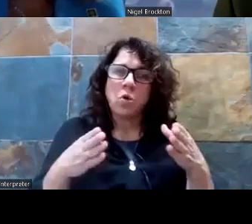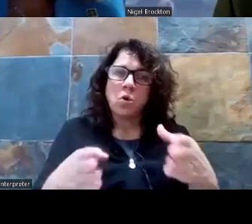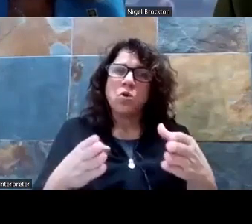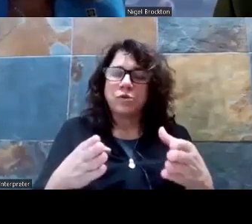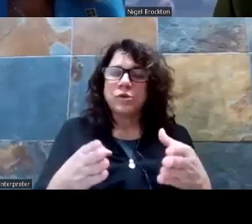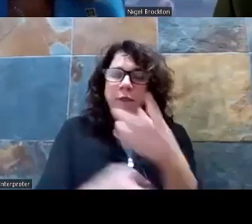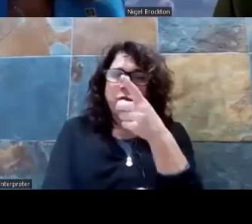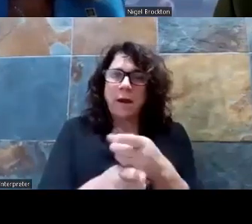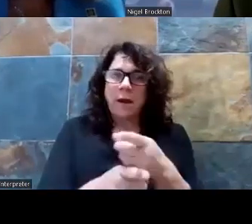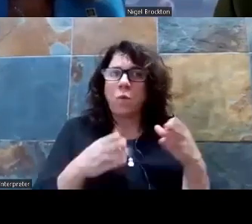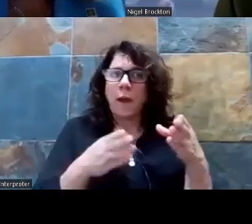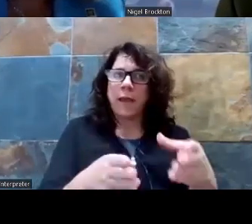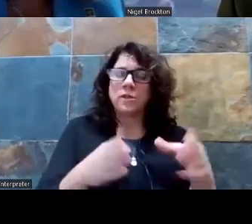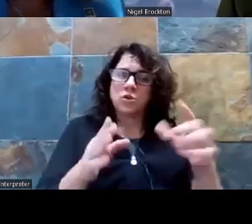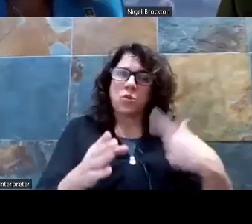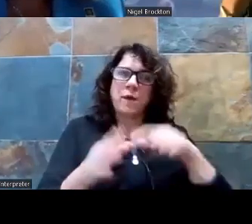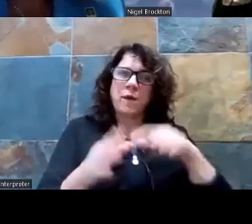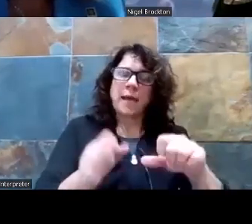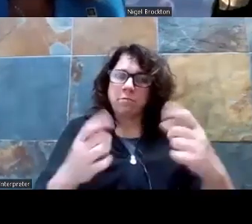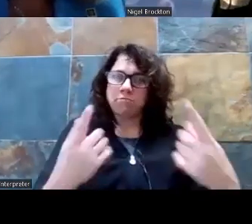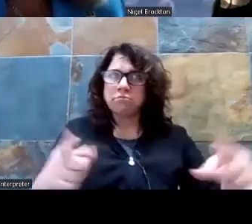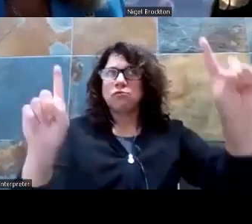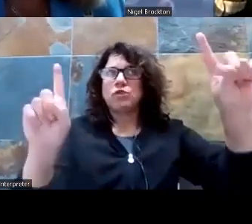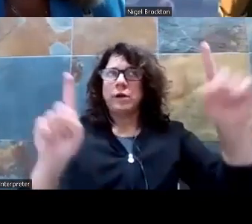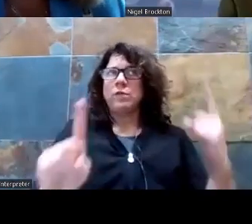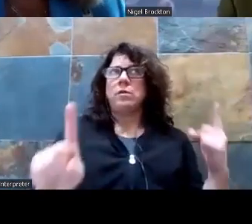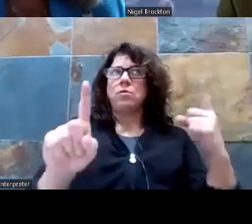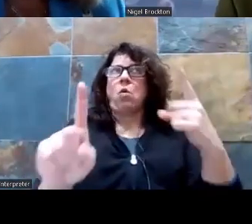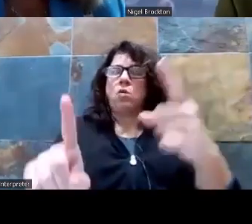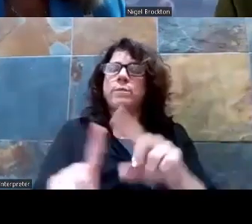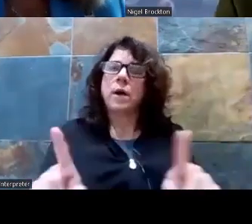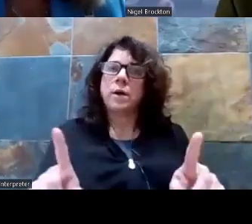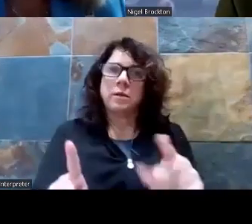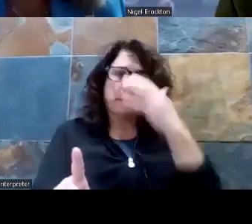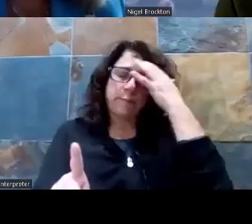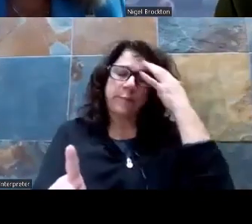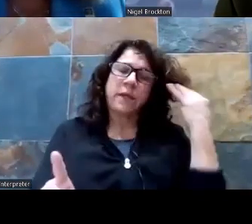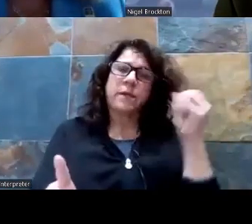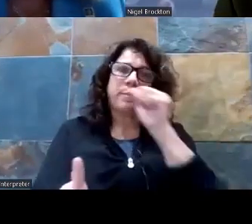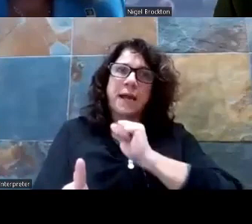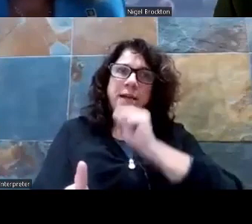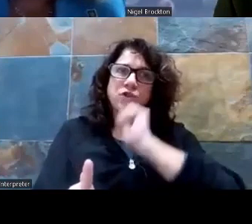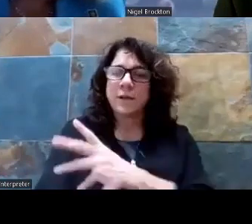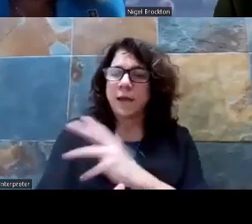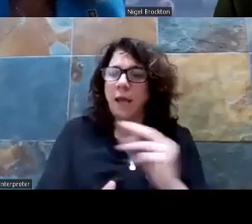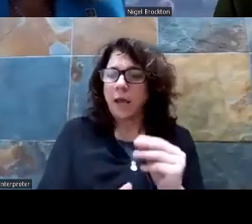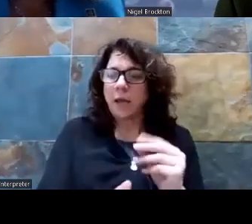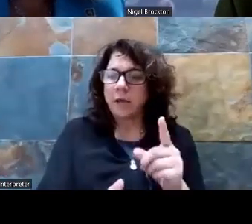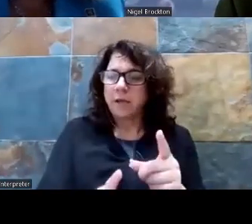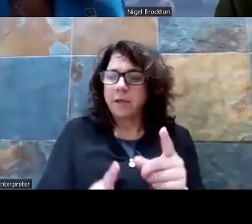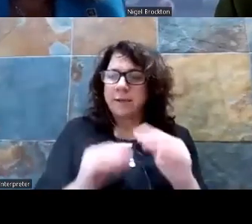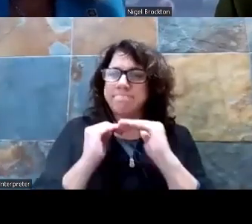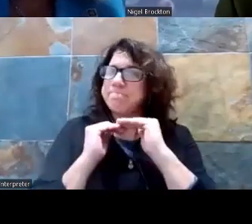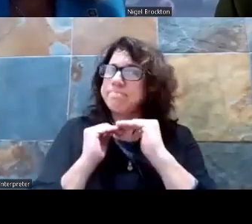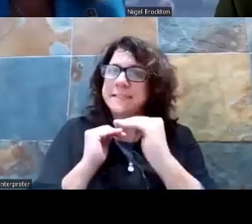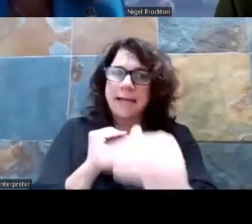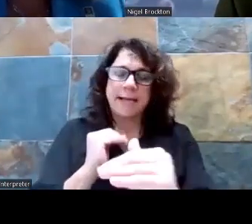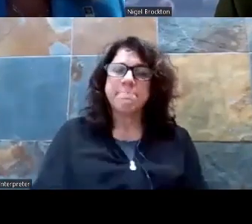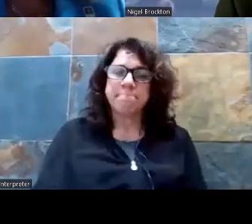correct path so we can get to where we need to be, but just, being patient and steadying the course.